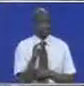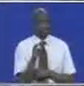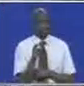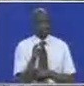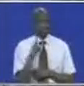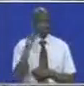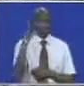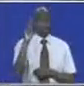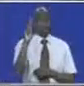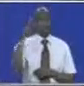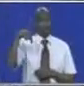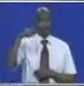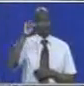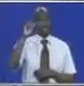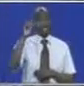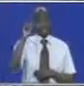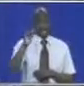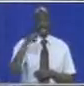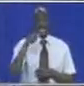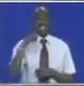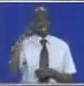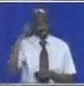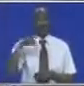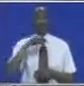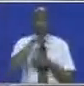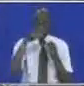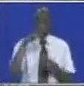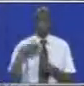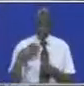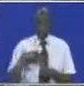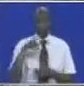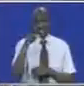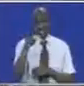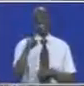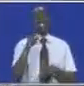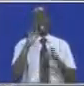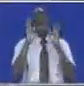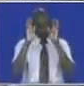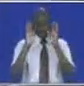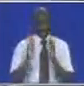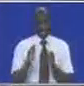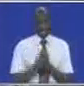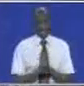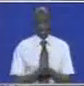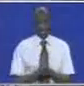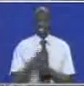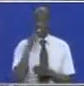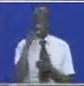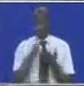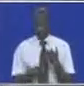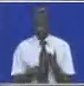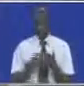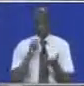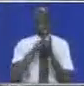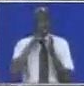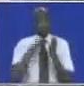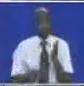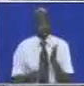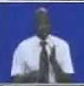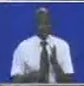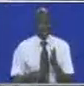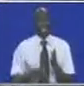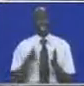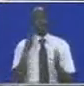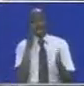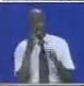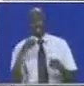Lupita Nyong'o say, the dream of every child, wherever they come from, is valid. What she's really saying is that no matter where